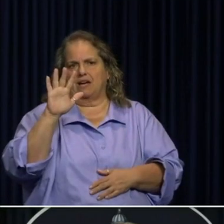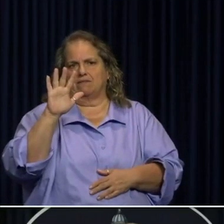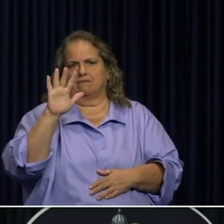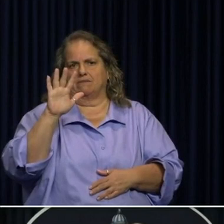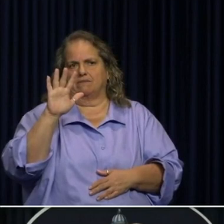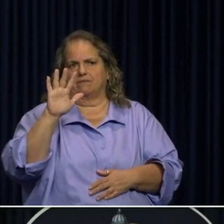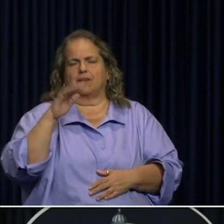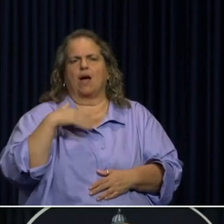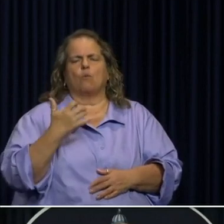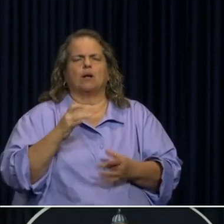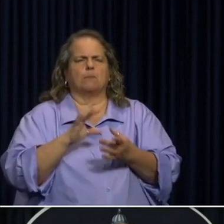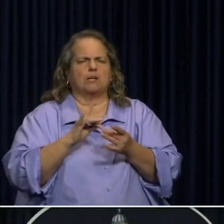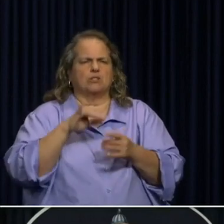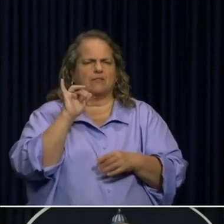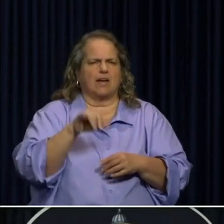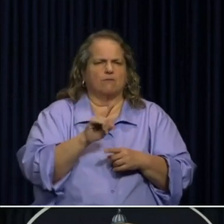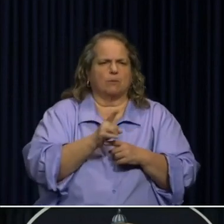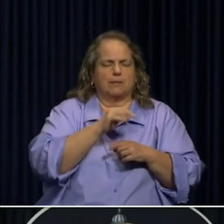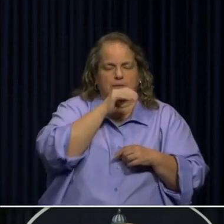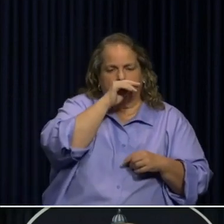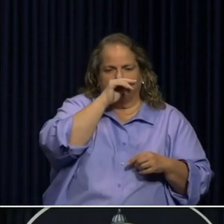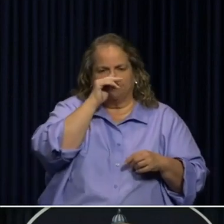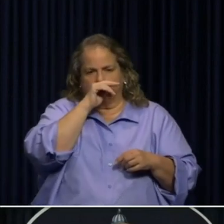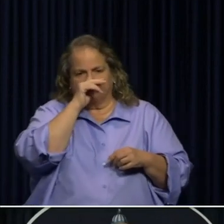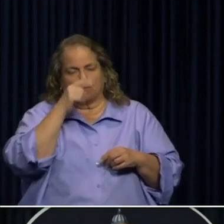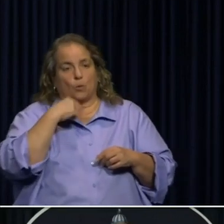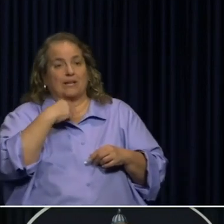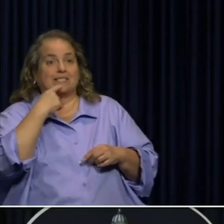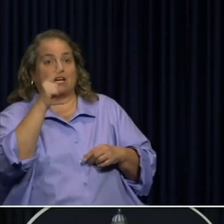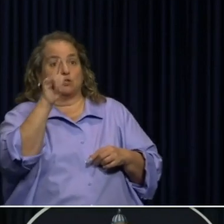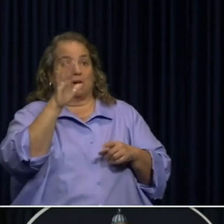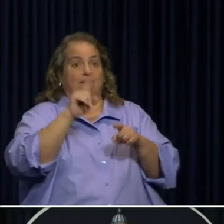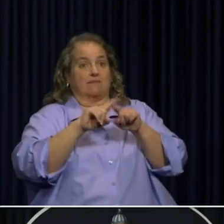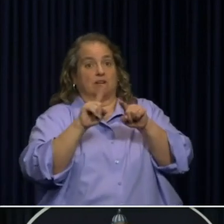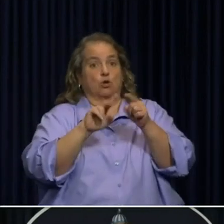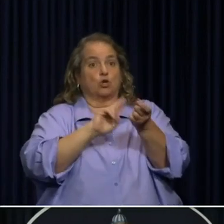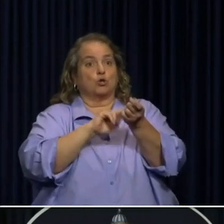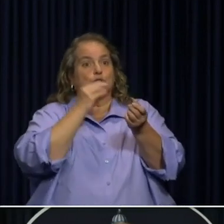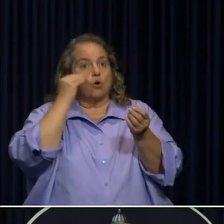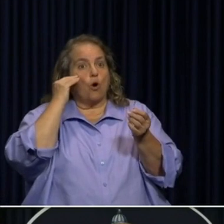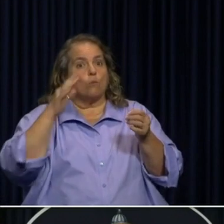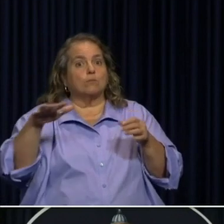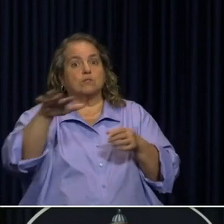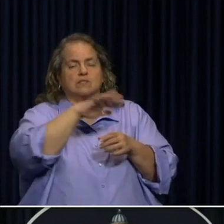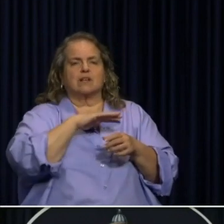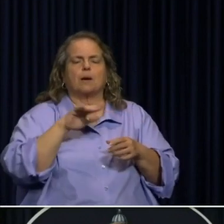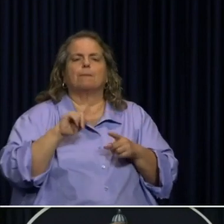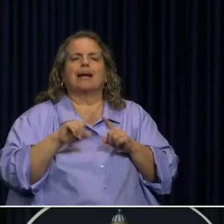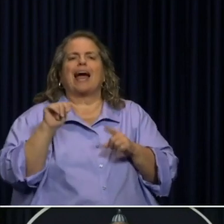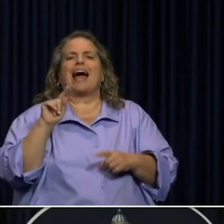mention that for a minute. While we say 25 facilities, at least 10 of them